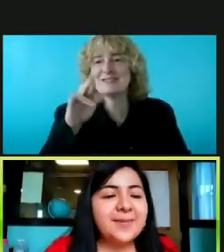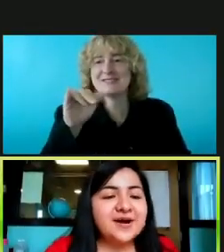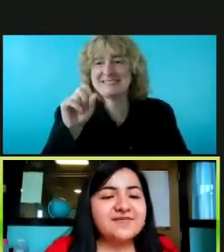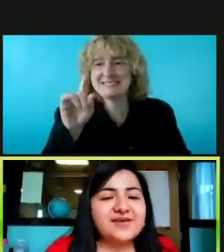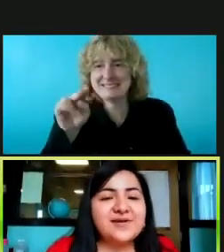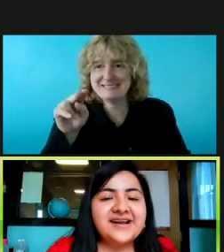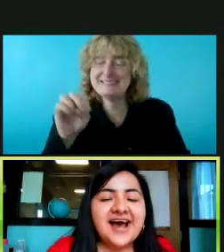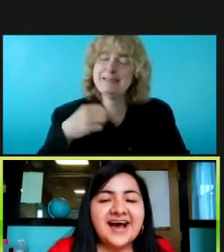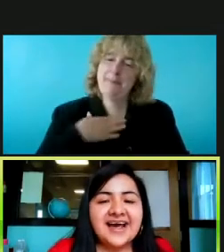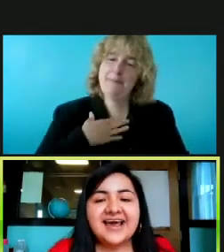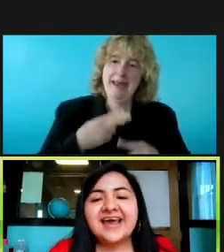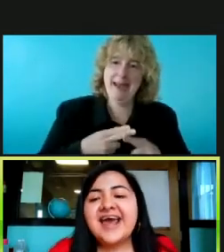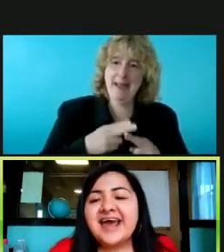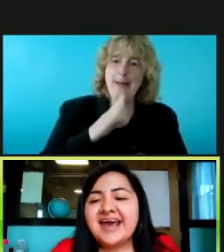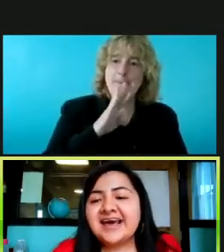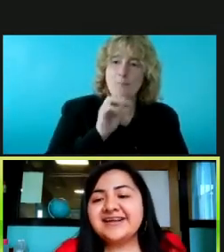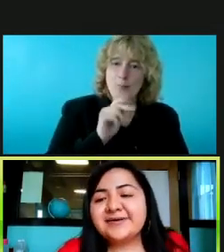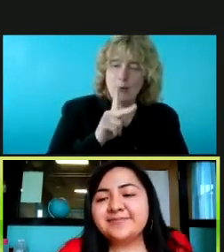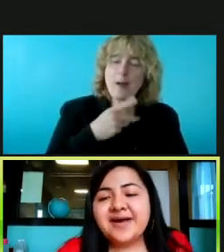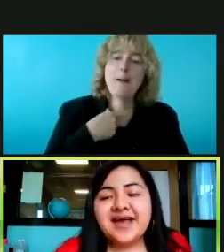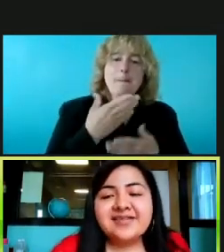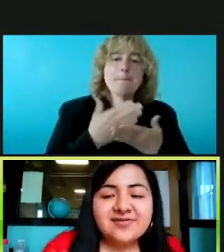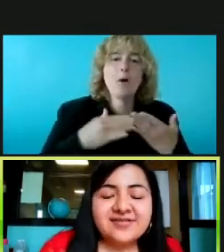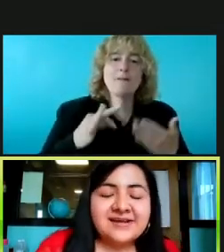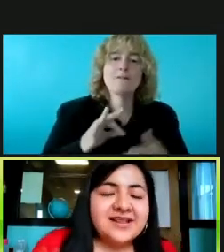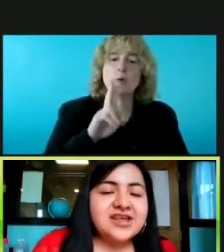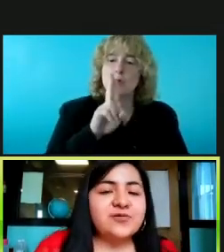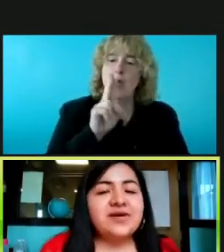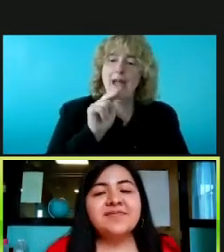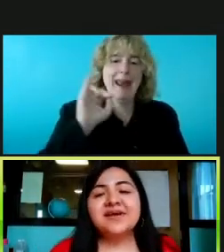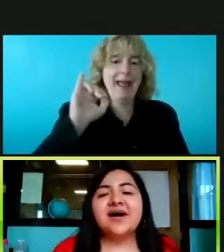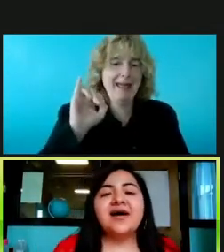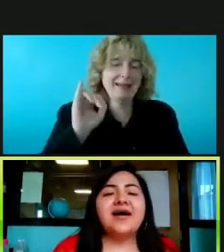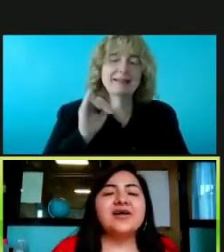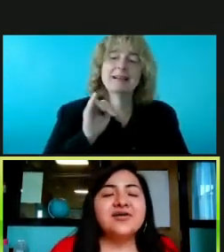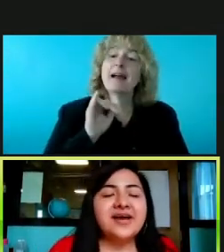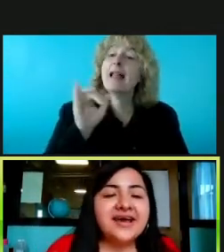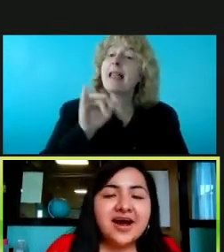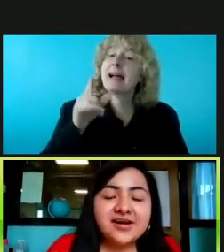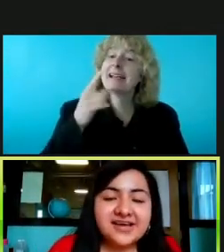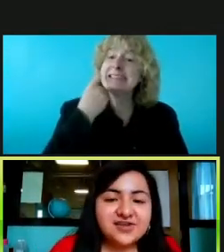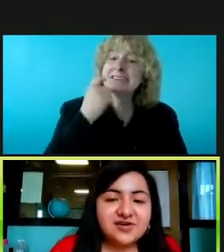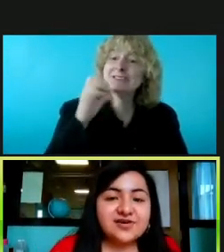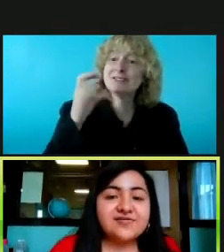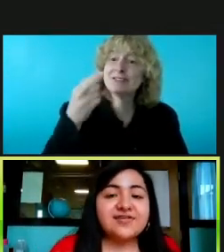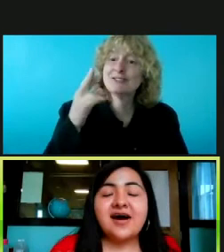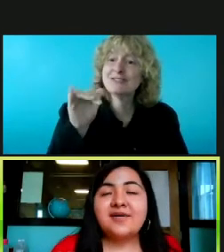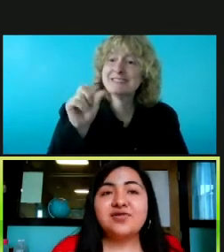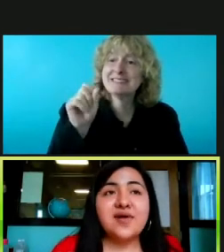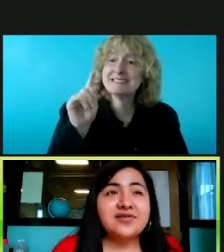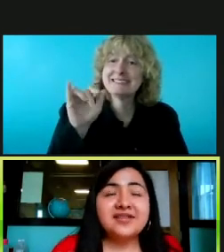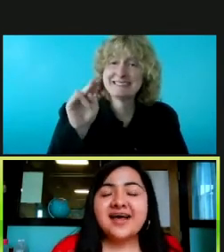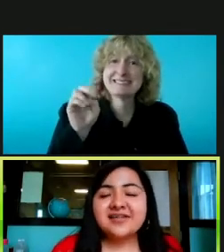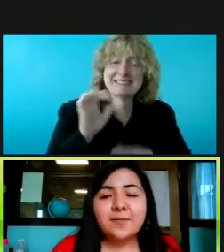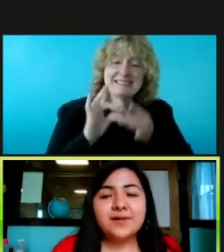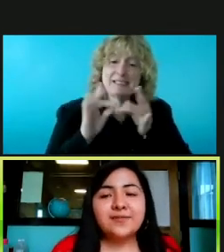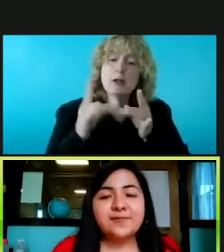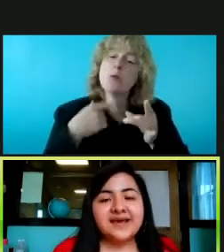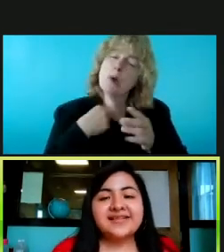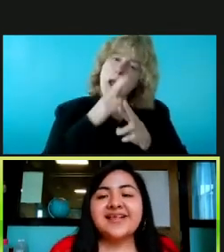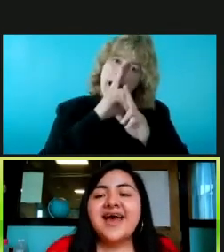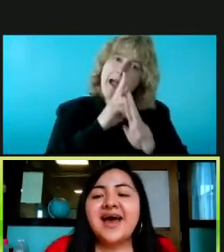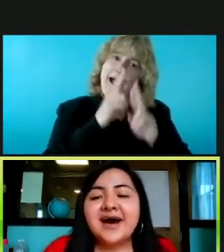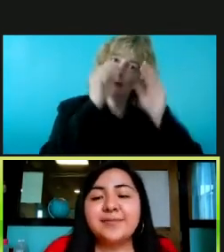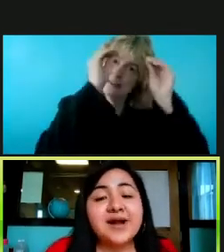Brooke and I am part of UNI. And as Christine mentioned, we have been honoring our teachers throughout the last couple